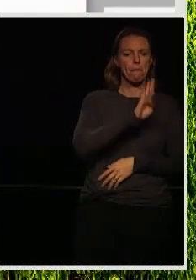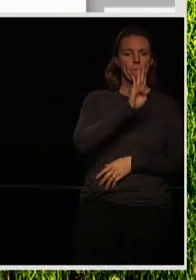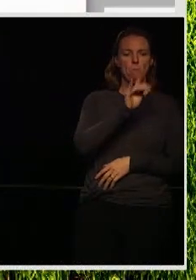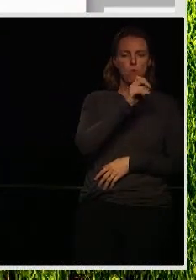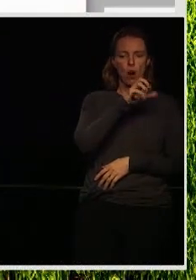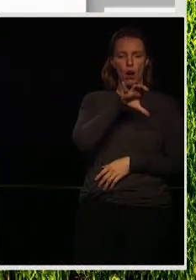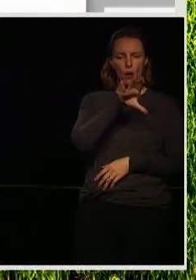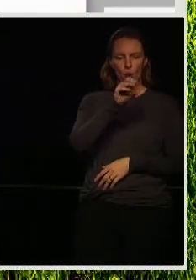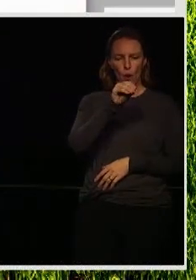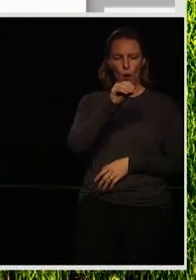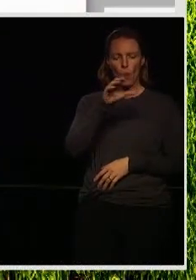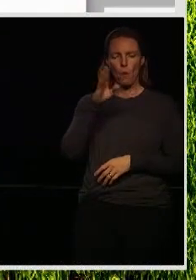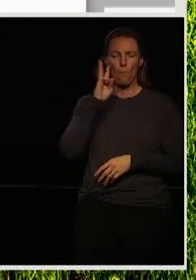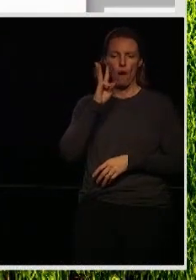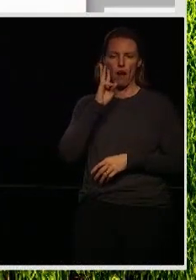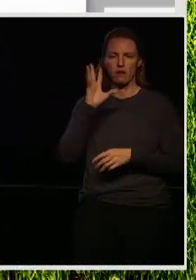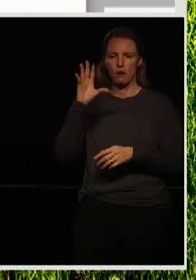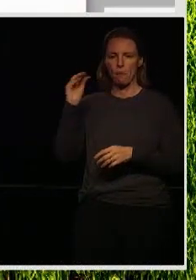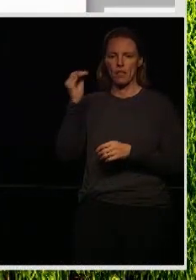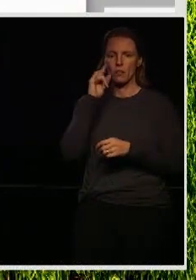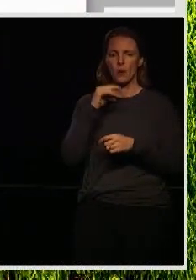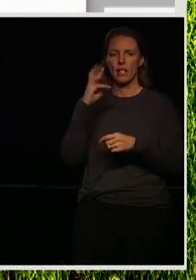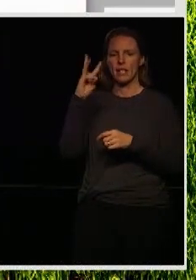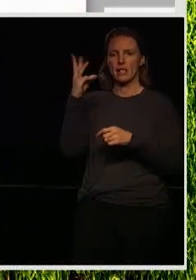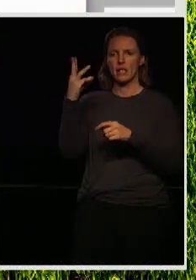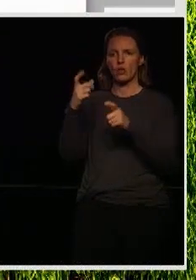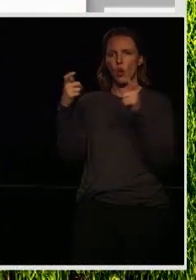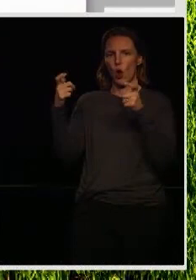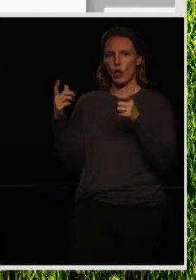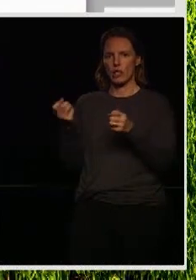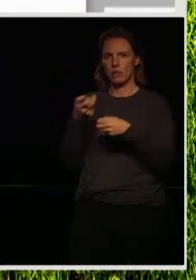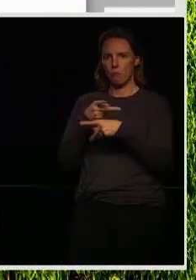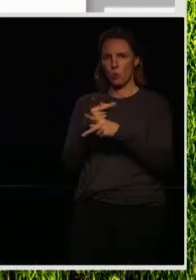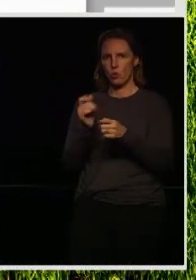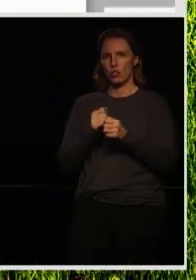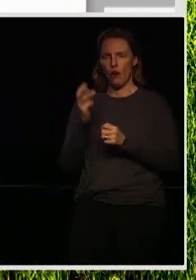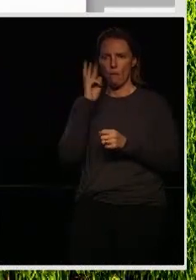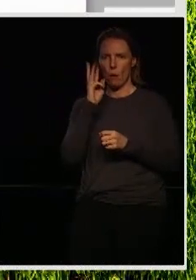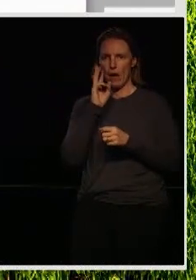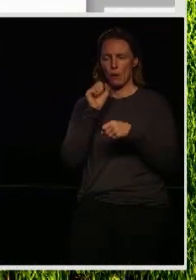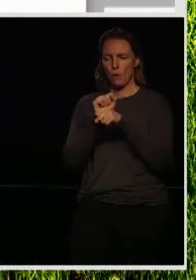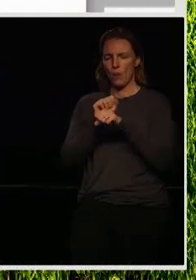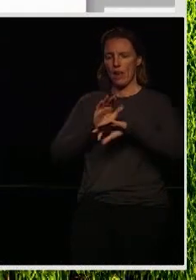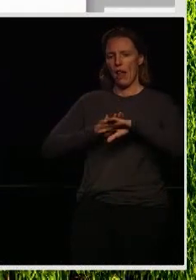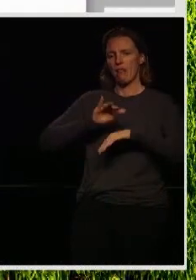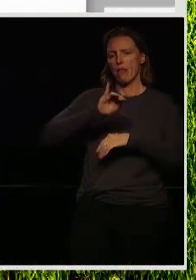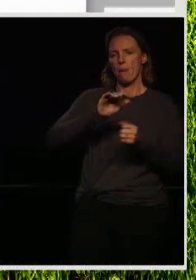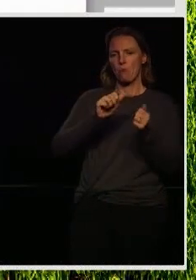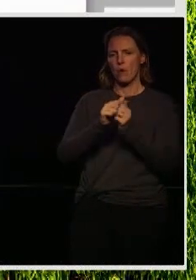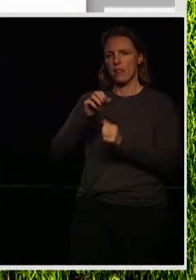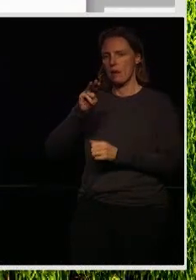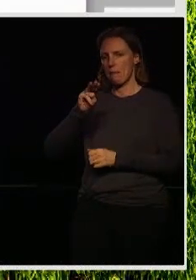6th largest producer of wine in the country, and we're working with them on a mildew and